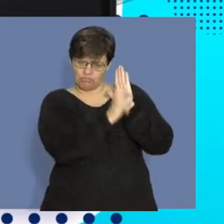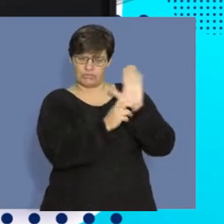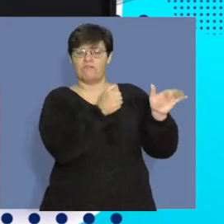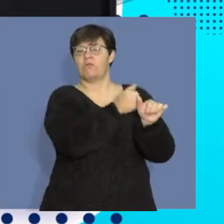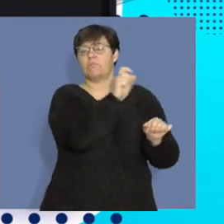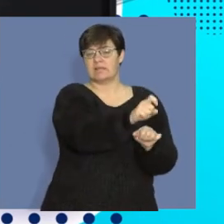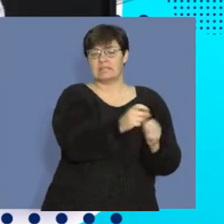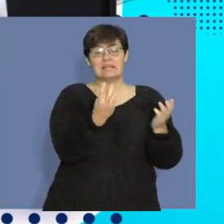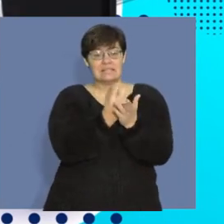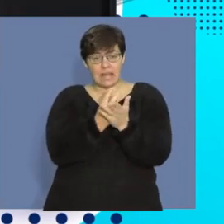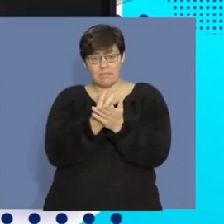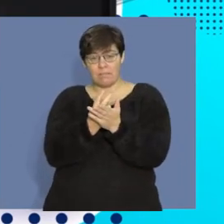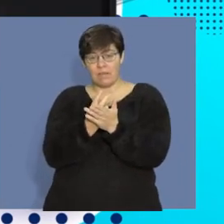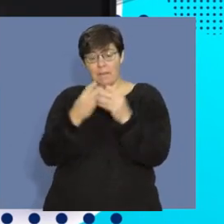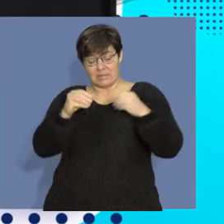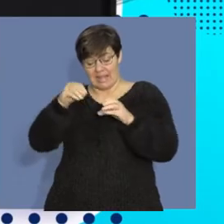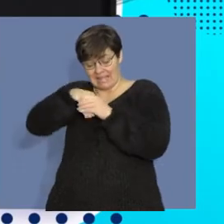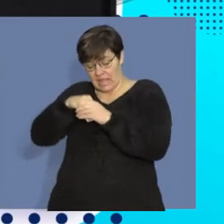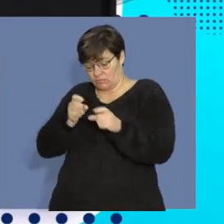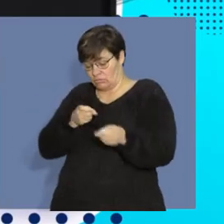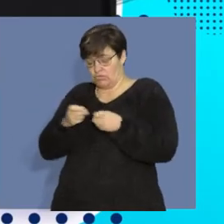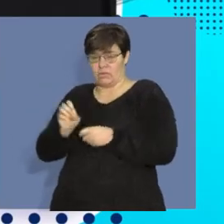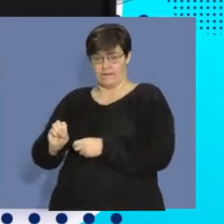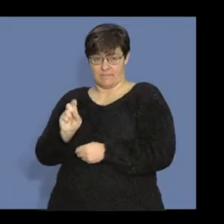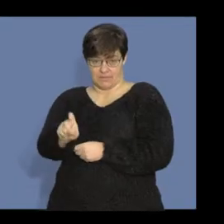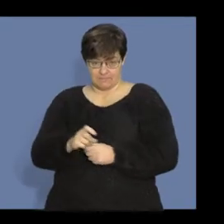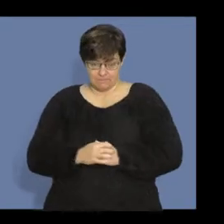control. So therefore, let's take a look at this here.